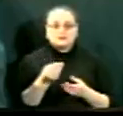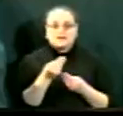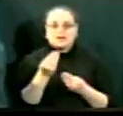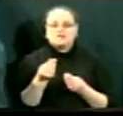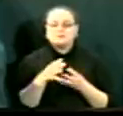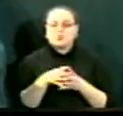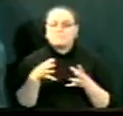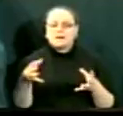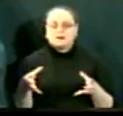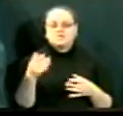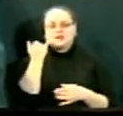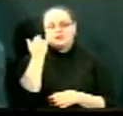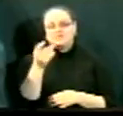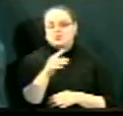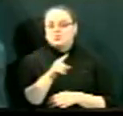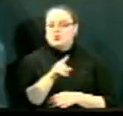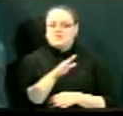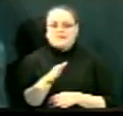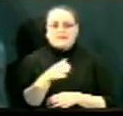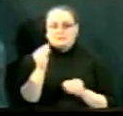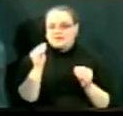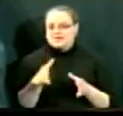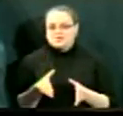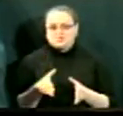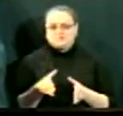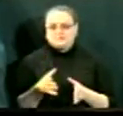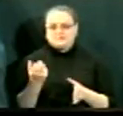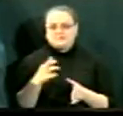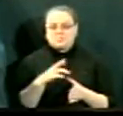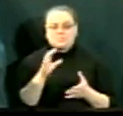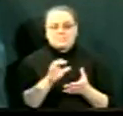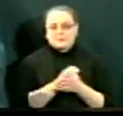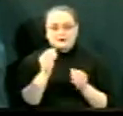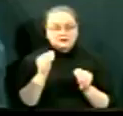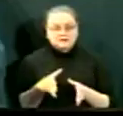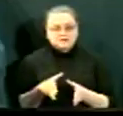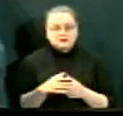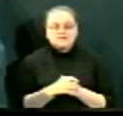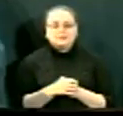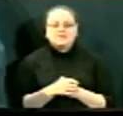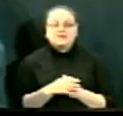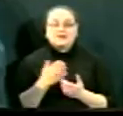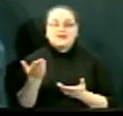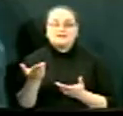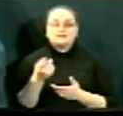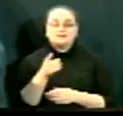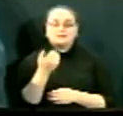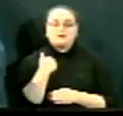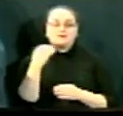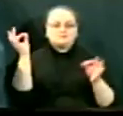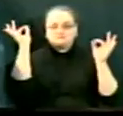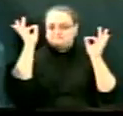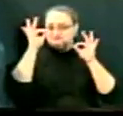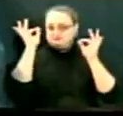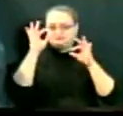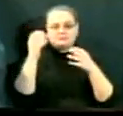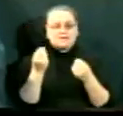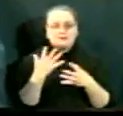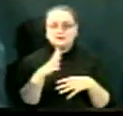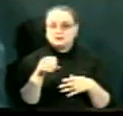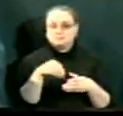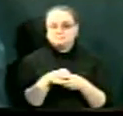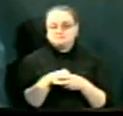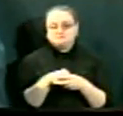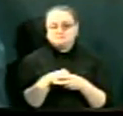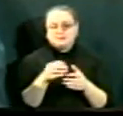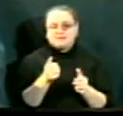much. If you have never been a teacher or been married to a teacher, then you have no idea how much goes on